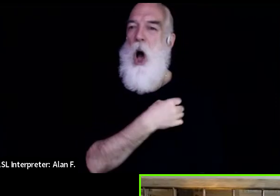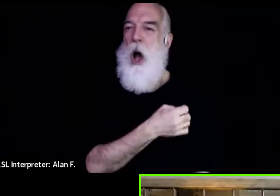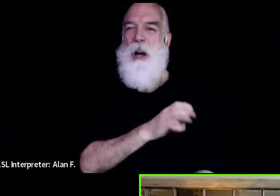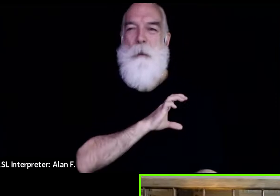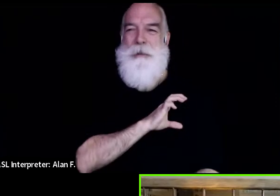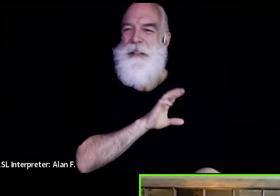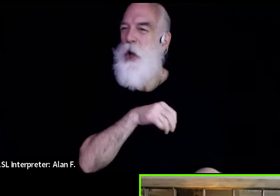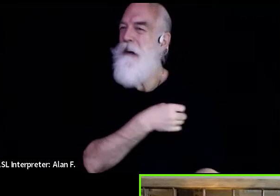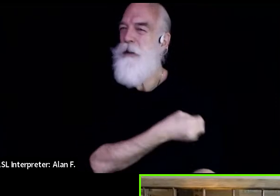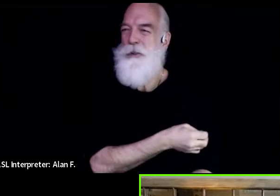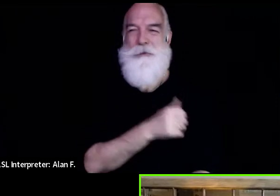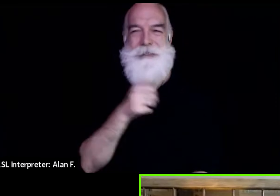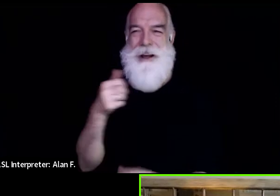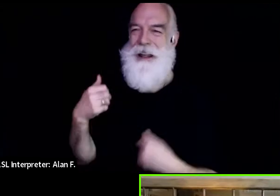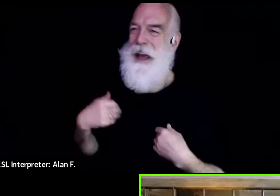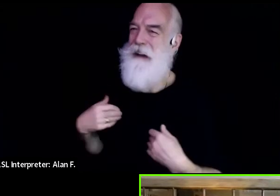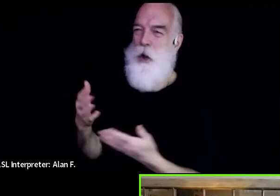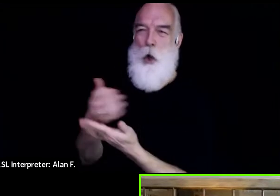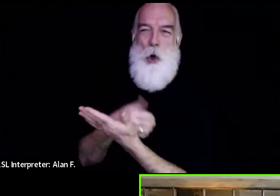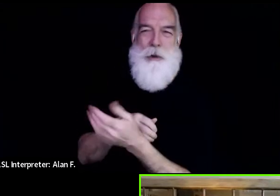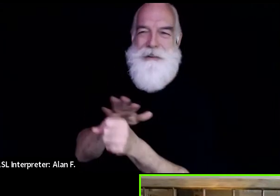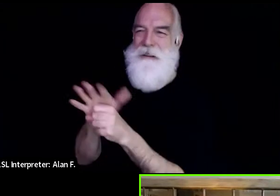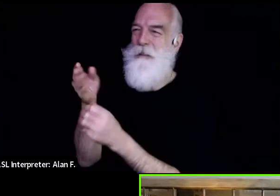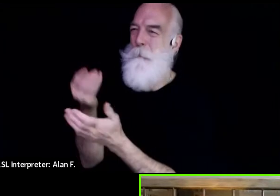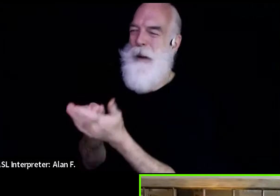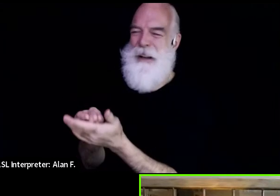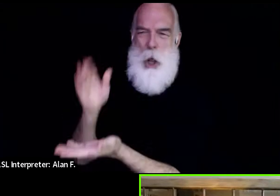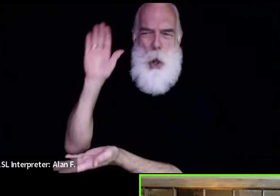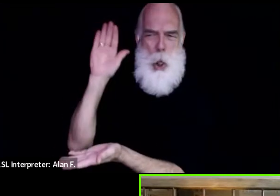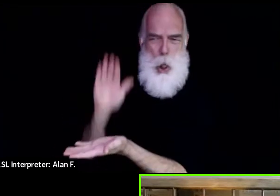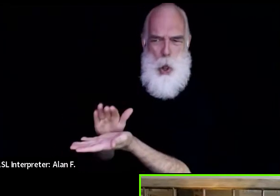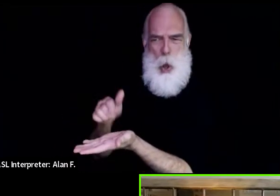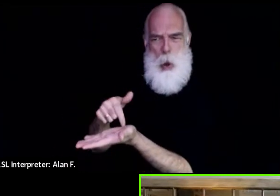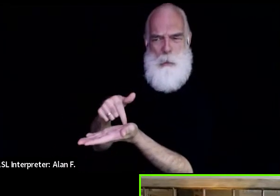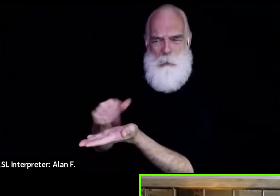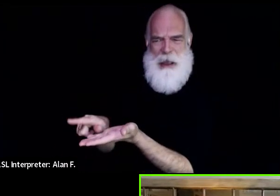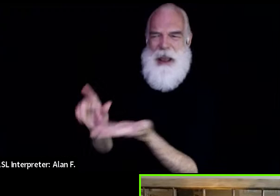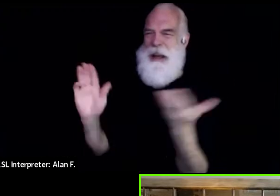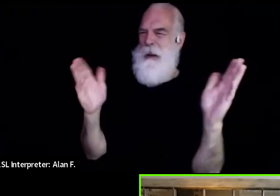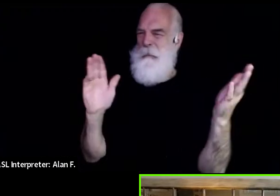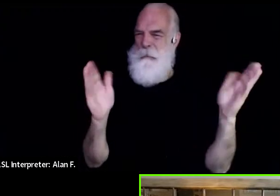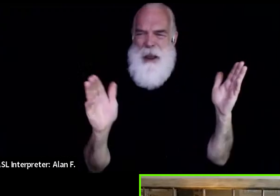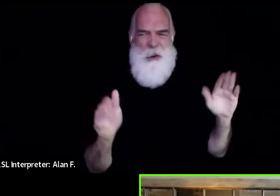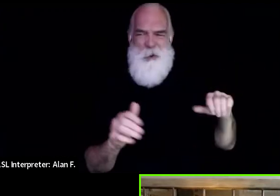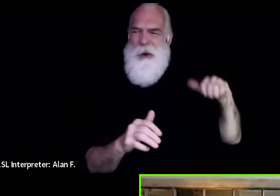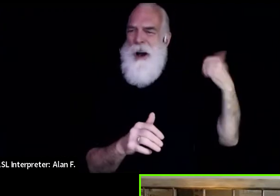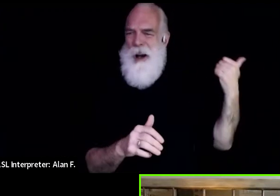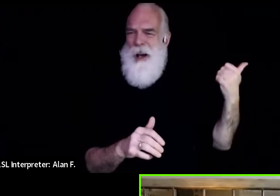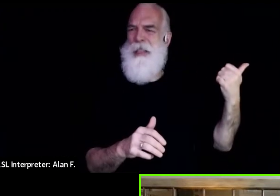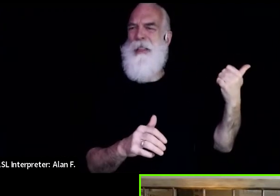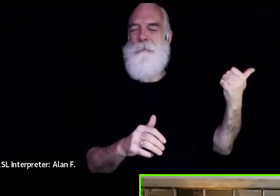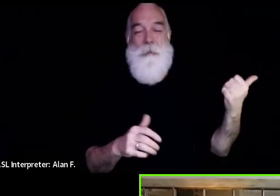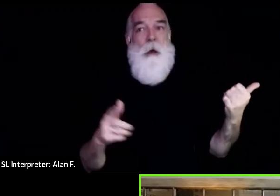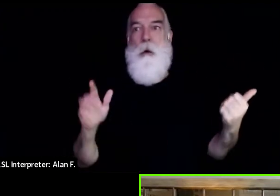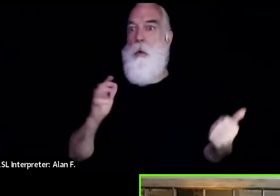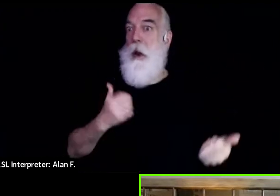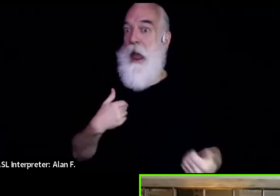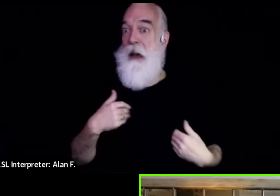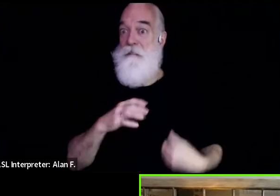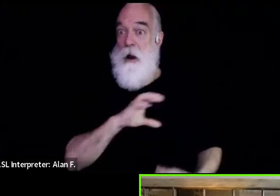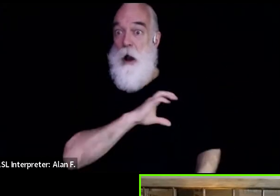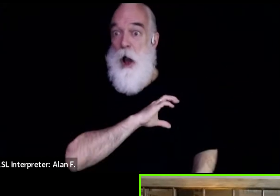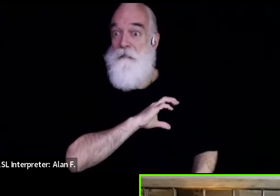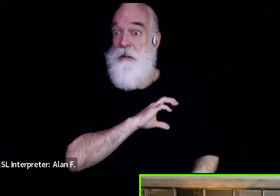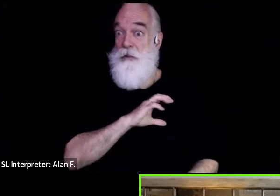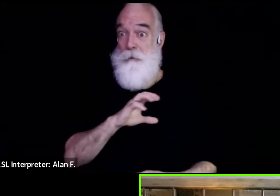the lowest paid in the entire metropolitan Atlanta area. And we were losing officers. We would recruit officers,